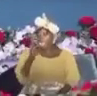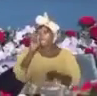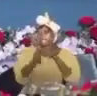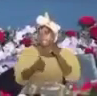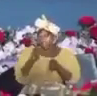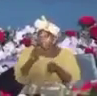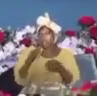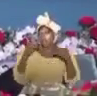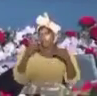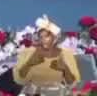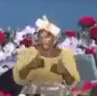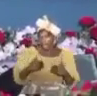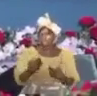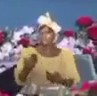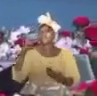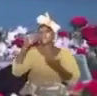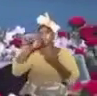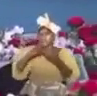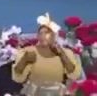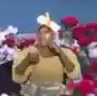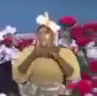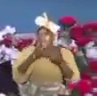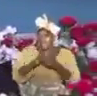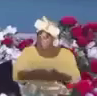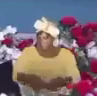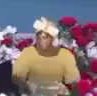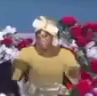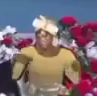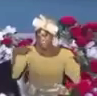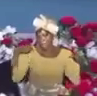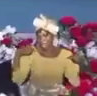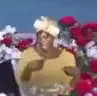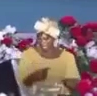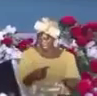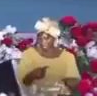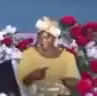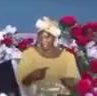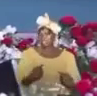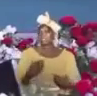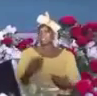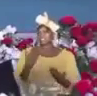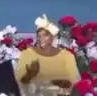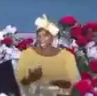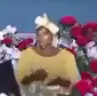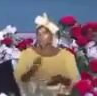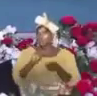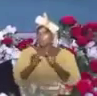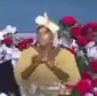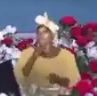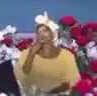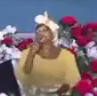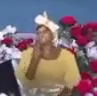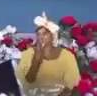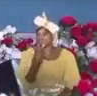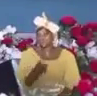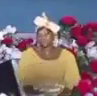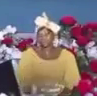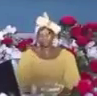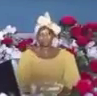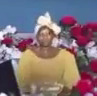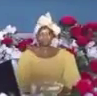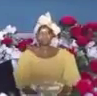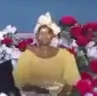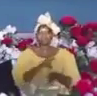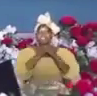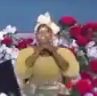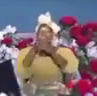experience losses, pain, tragedies, calamities, I wrote here, is carelessness.